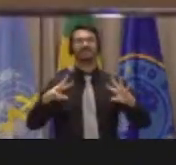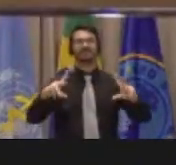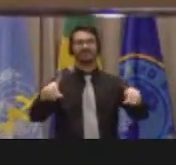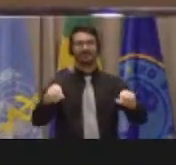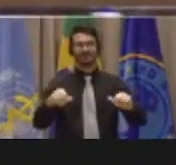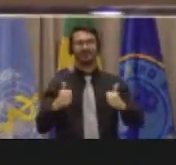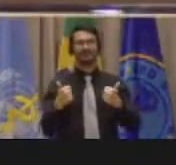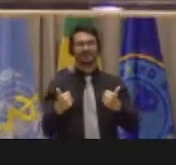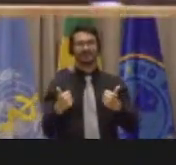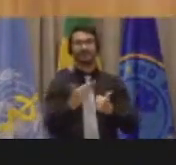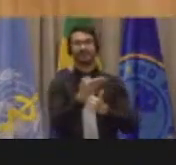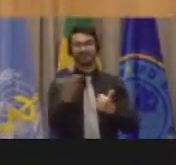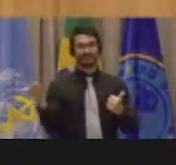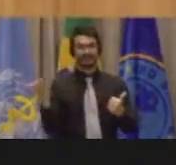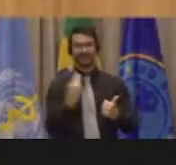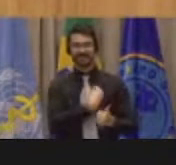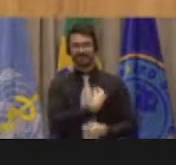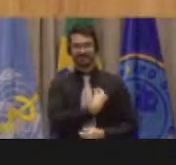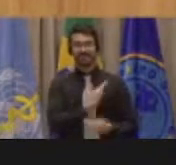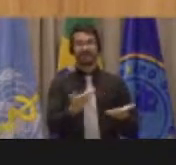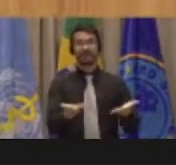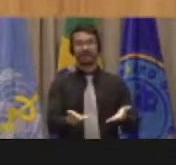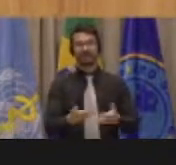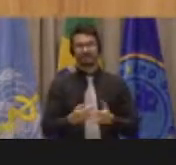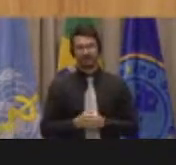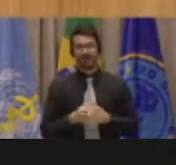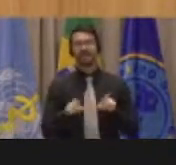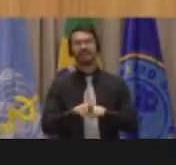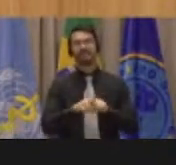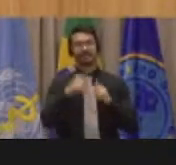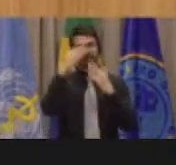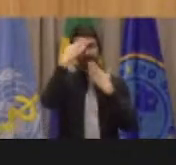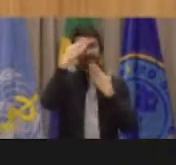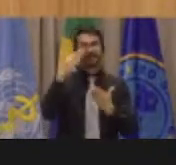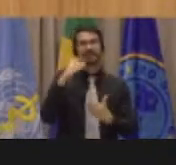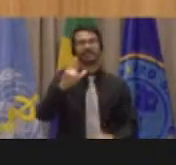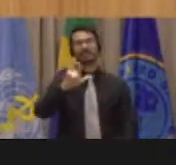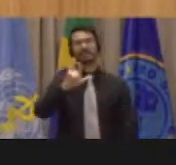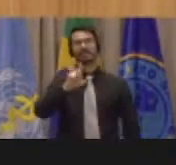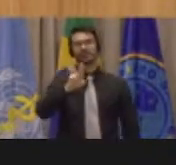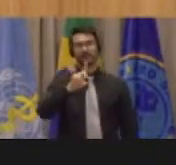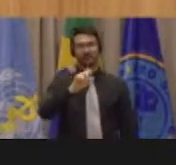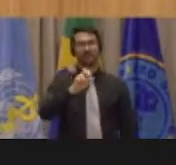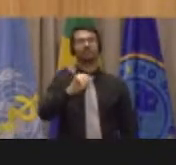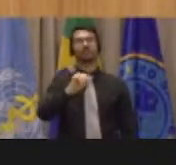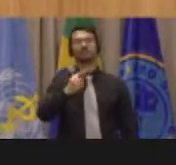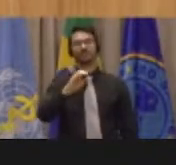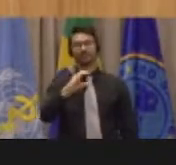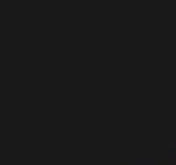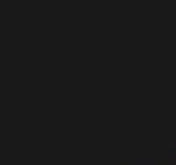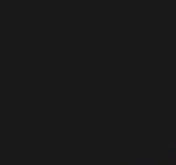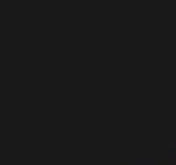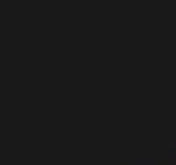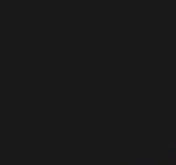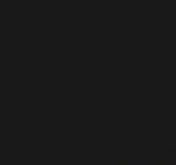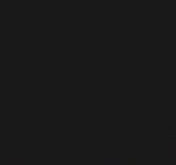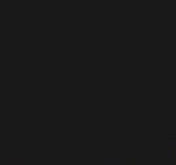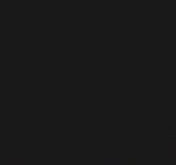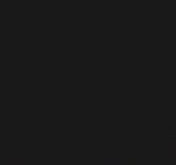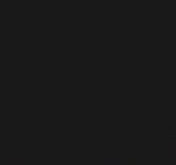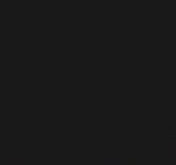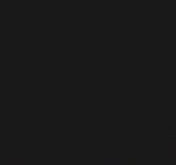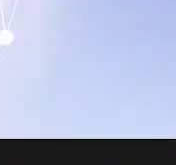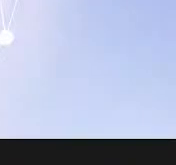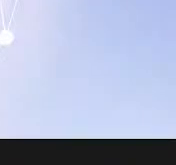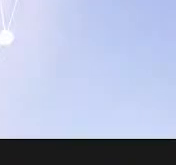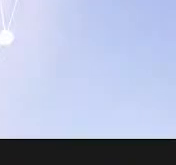Thank you very much to you all that are here. Thank you, Ludovic. To us